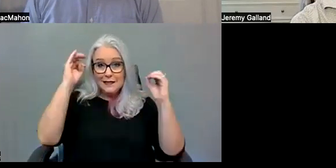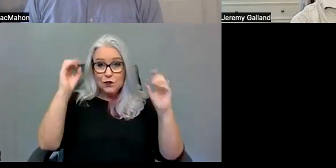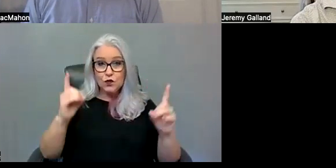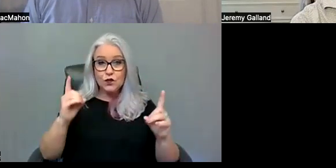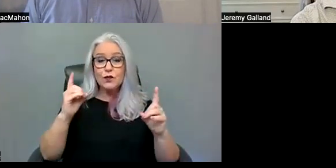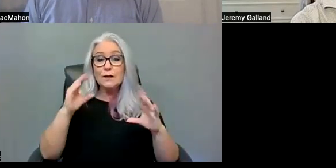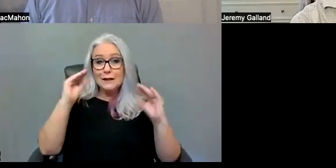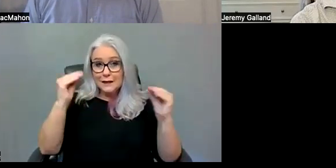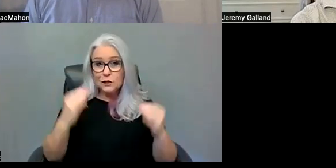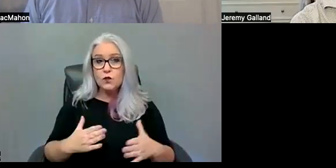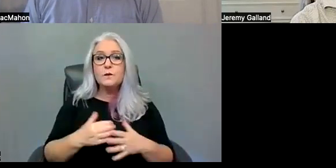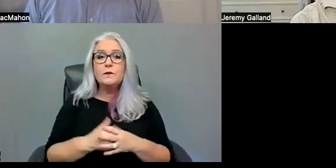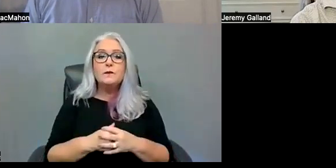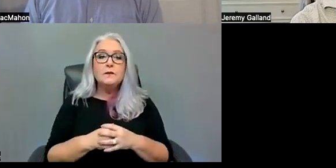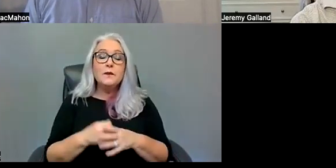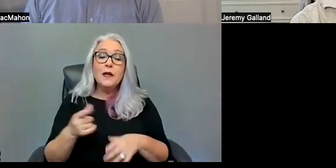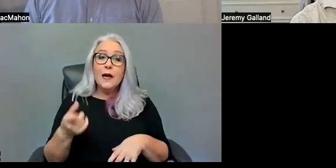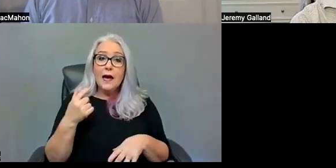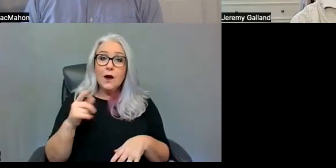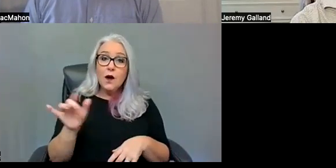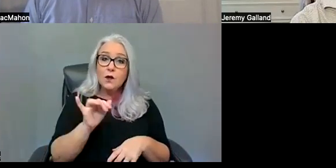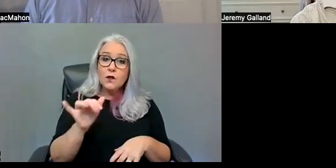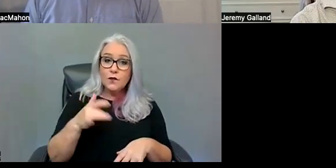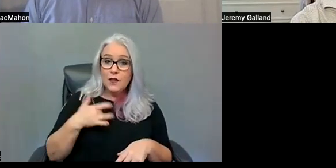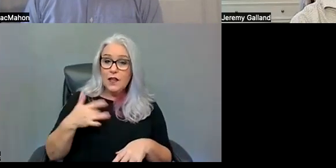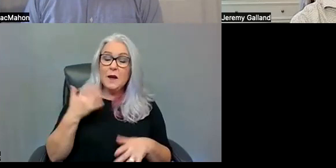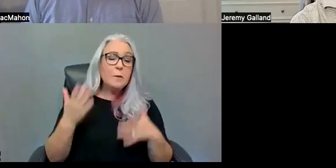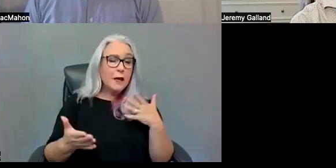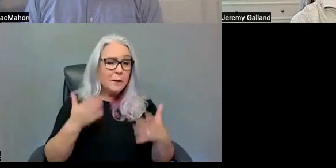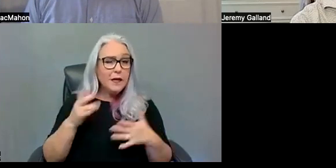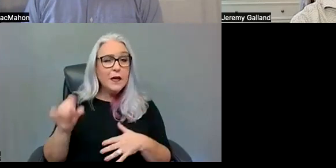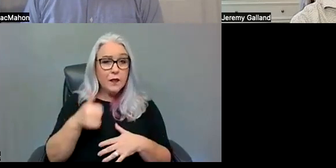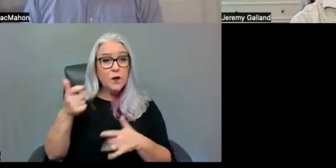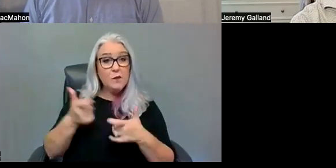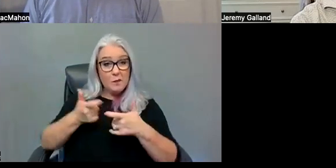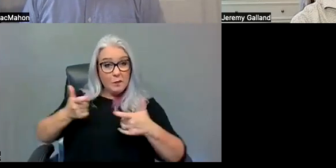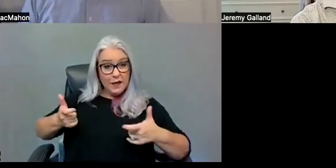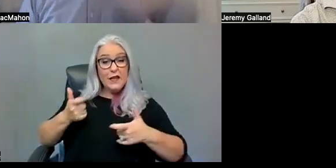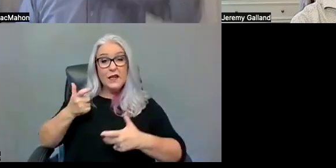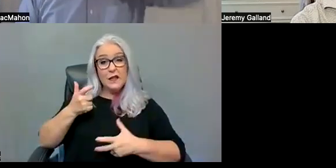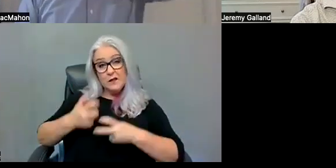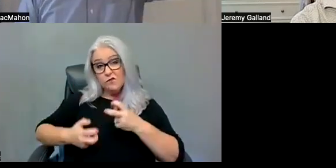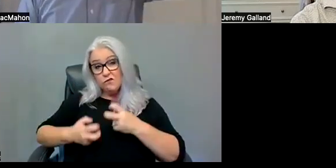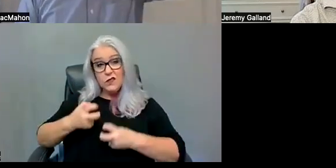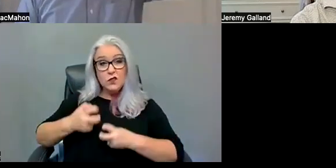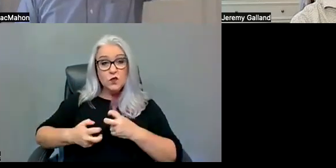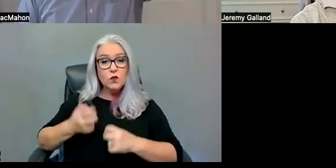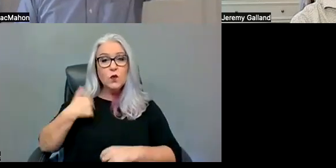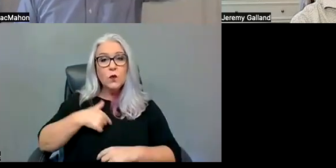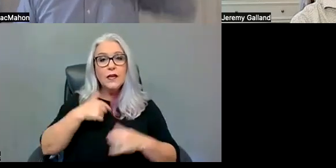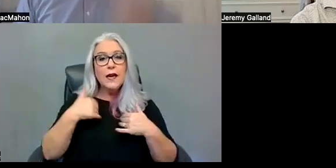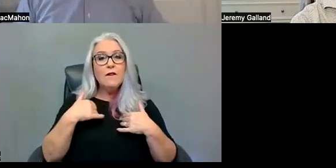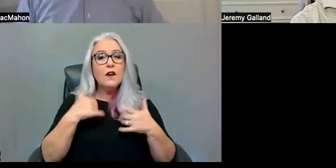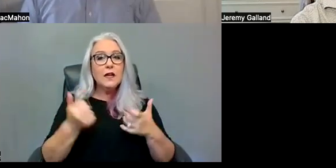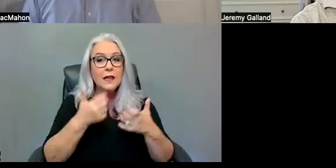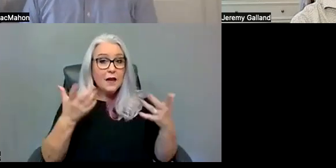to me, one of the other big issues, maybe will come up later, is that we have probably a lot of important retirements coming up in the